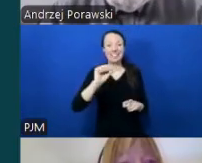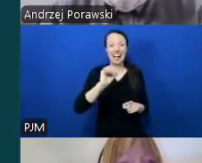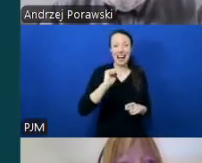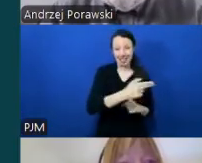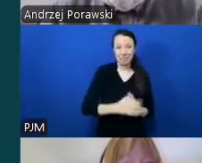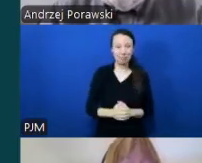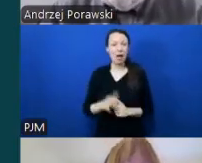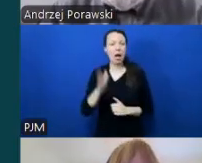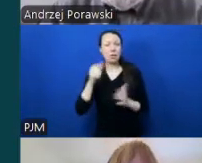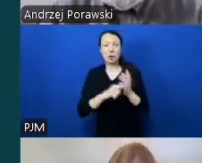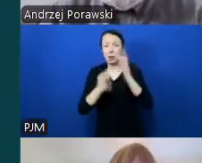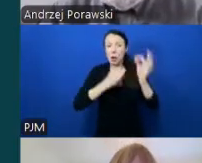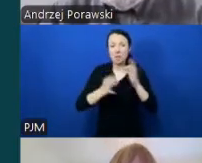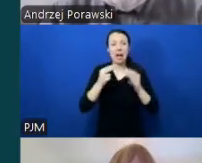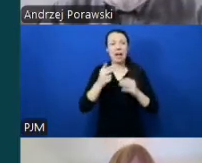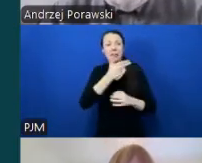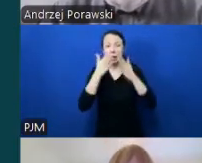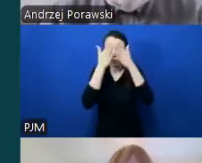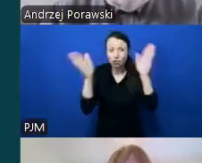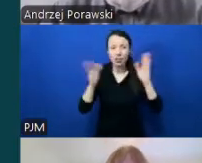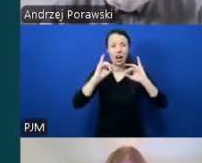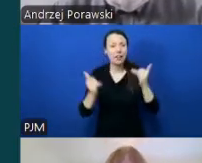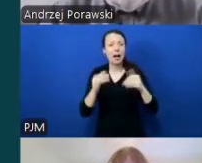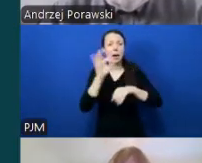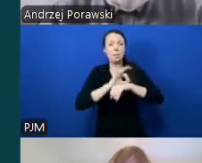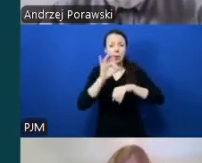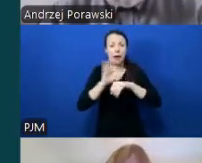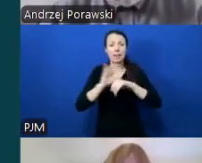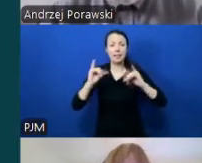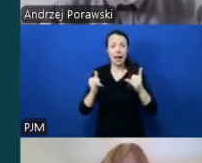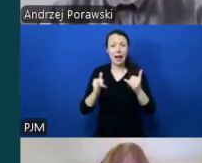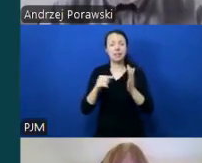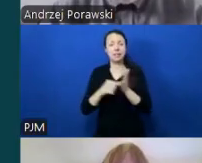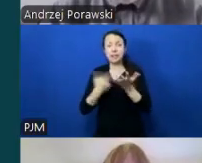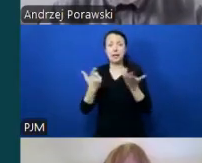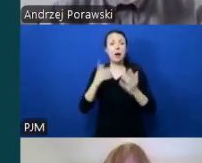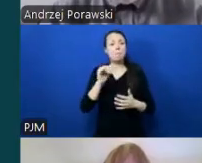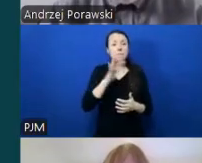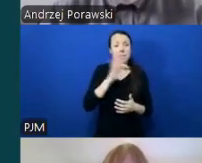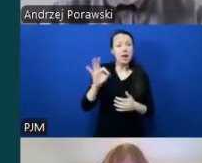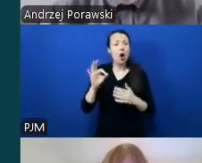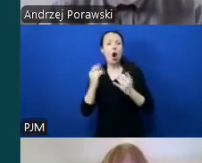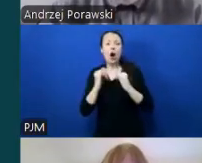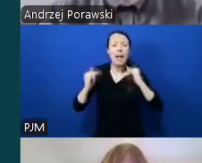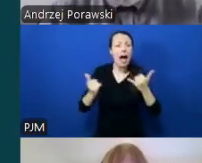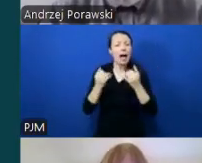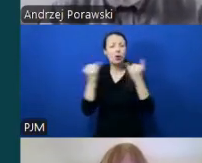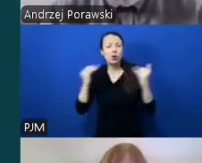Bydgoszcz cities with this regard, but then we're going to have a broader approach. How can cities be designed